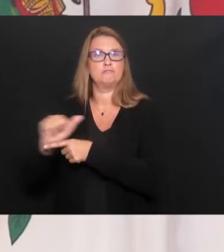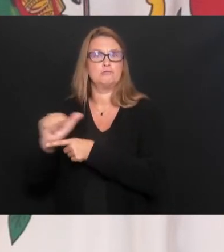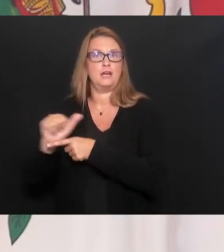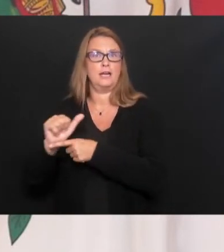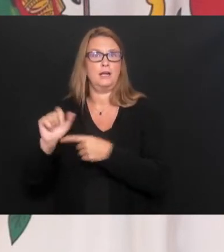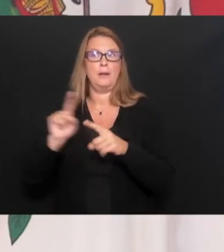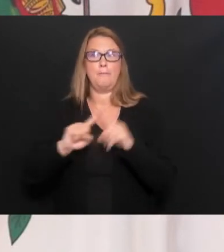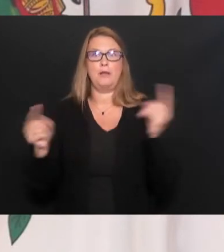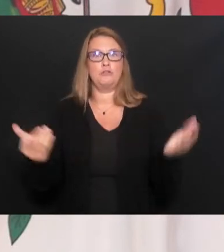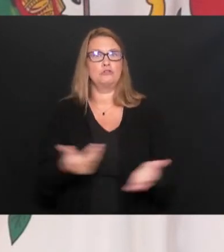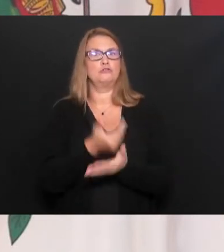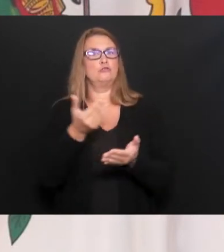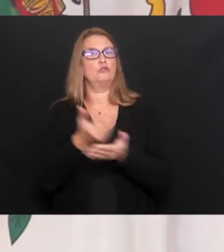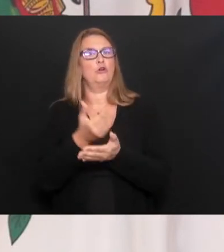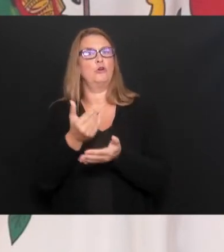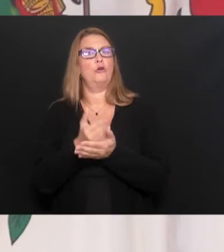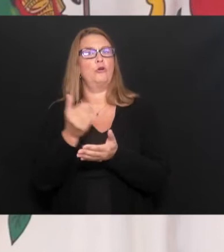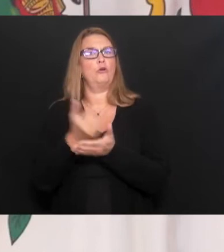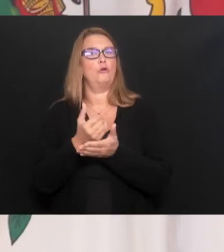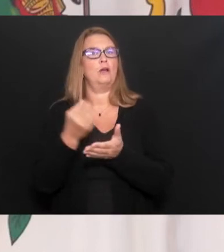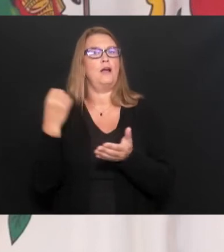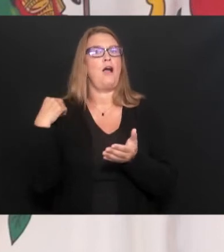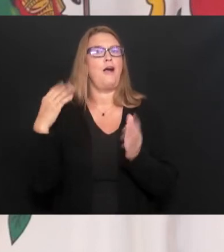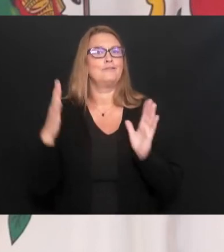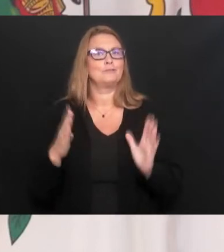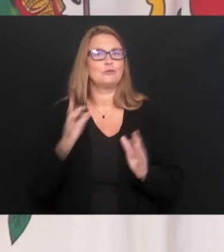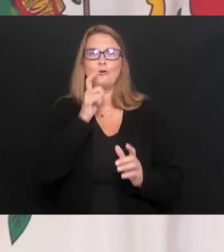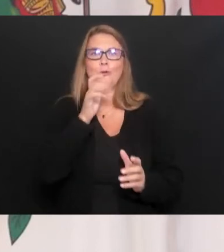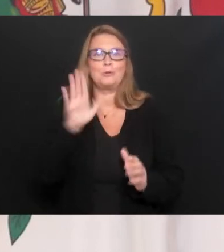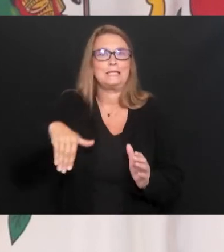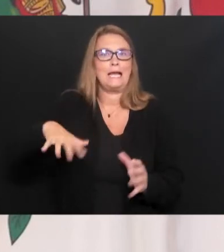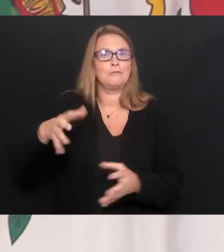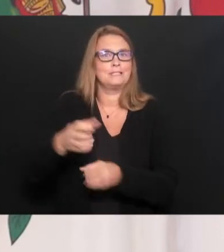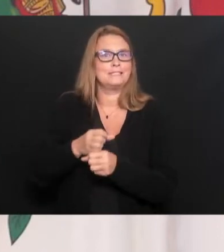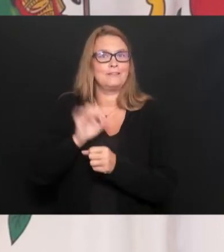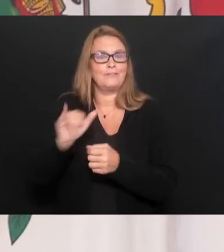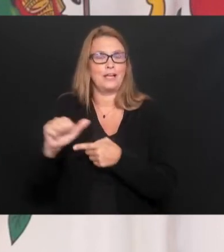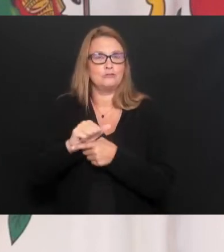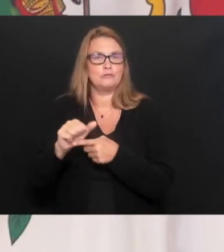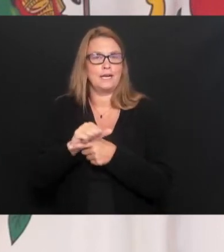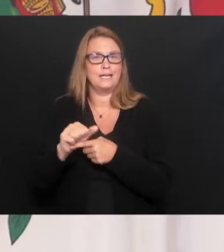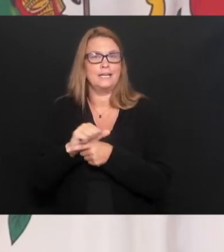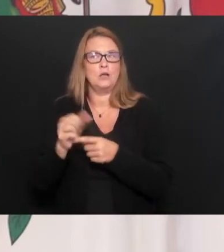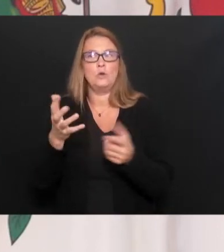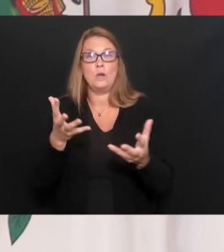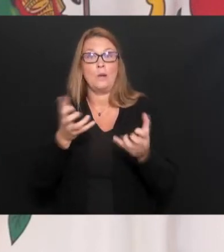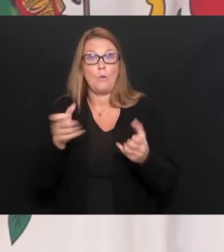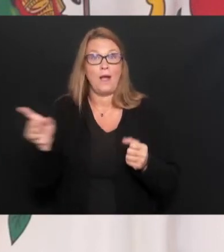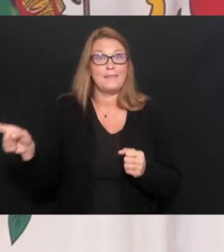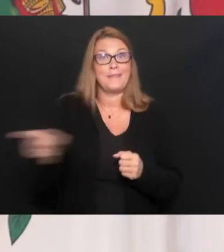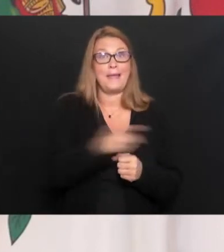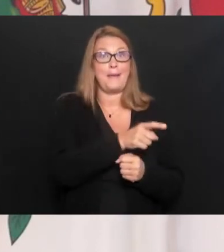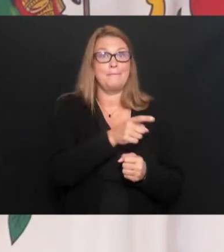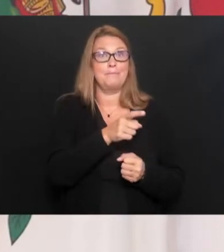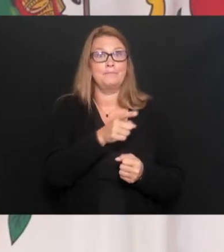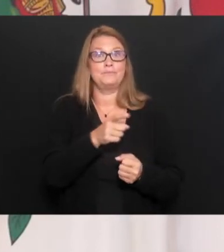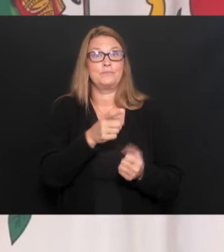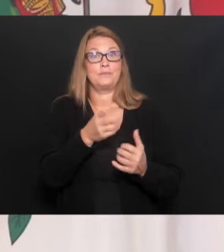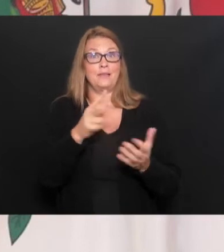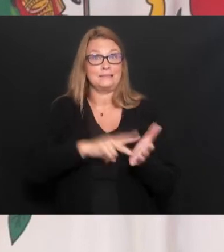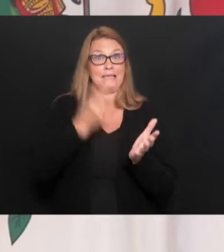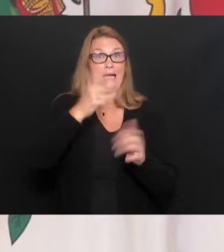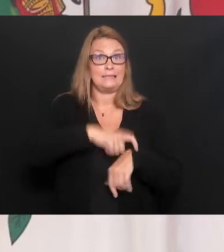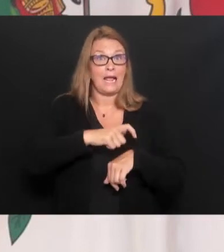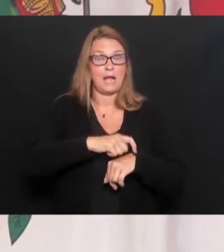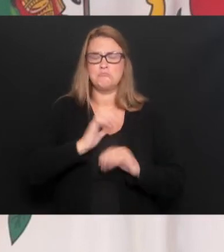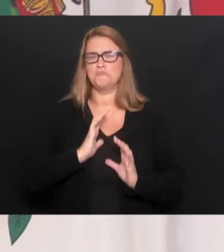of officers out there that have not received this training, and we think it's just great. And for officers that have received it, if you want to come and repeat,